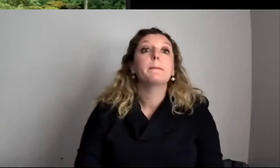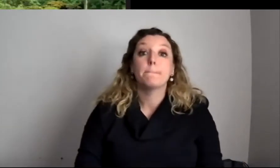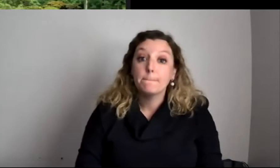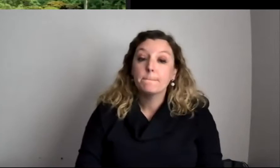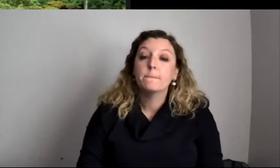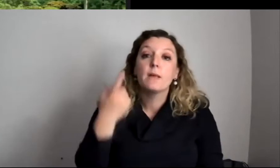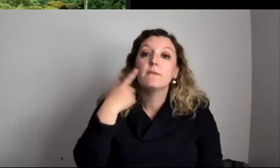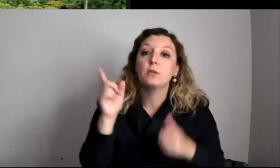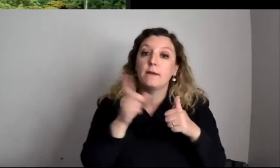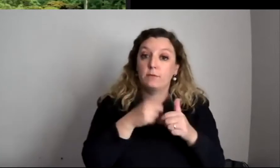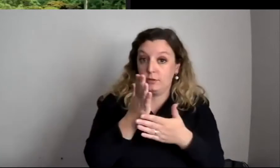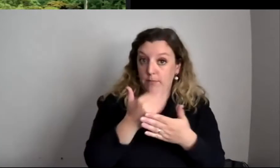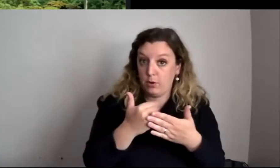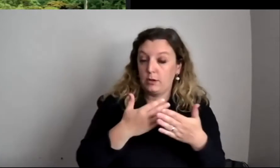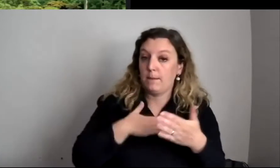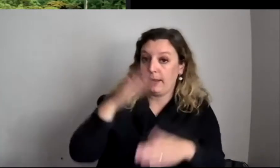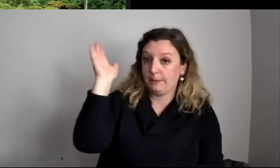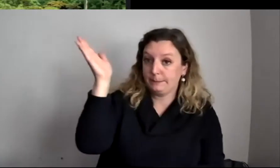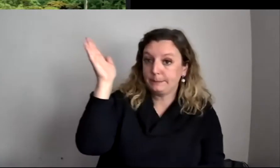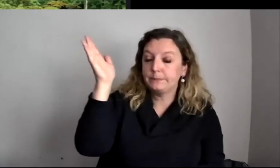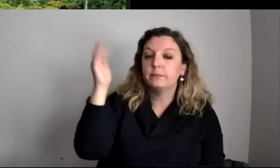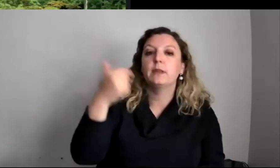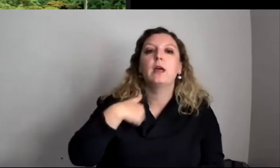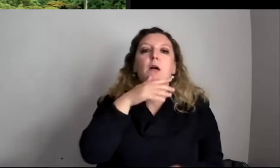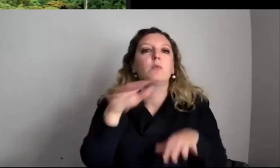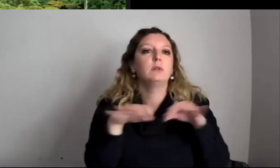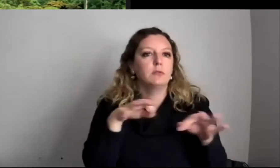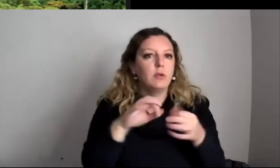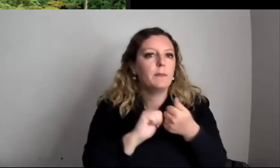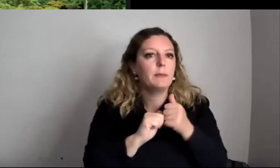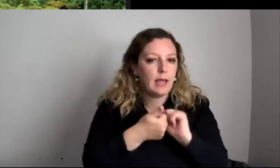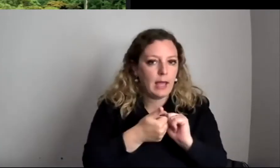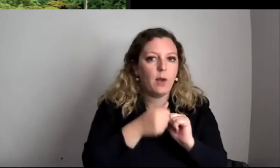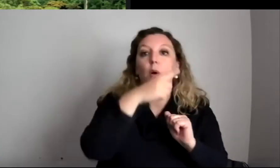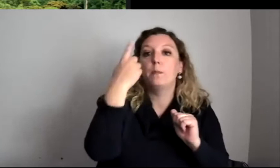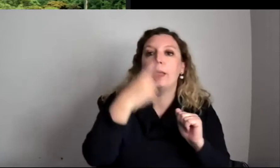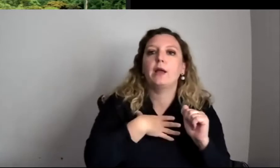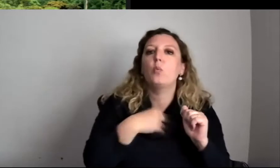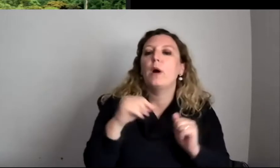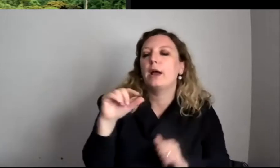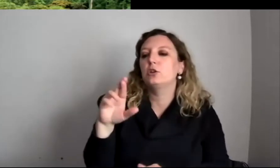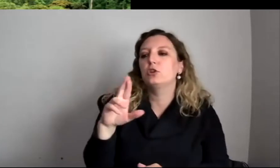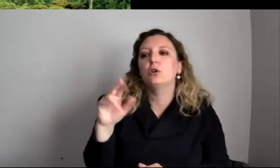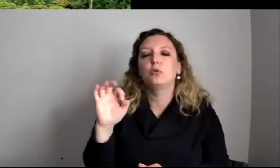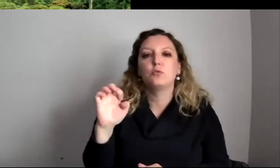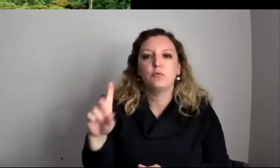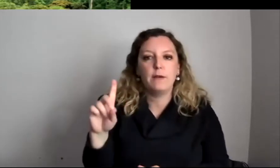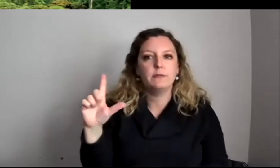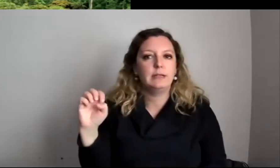the first part of my talk then, I'm going to describe how black and white ruffed lemurs respond to